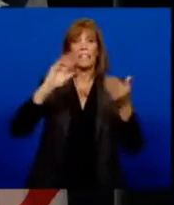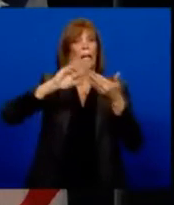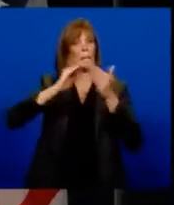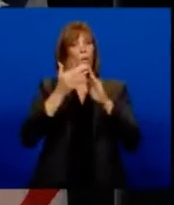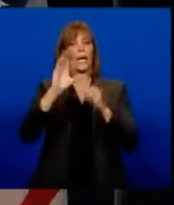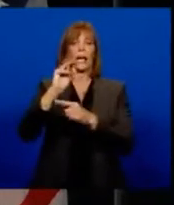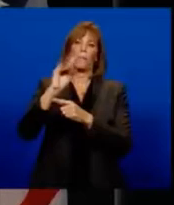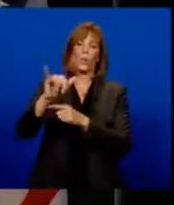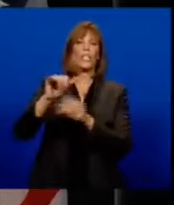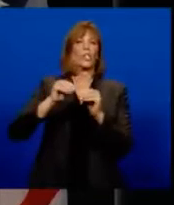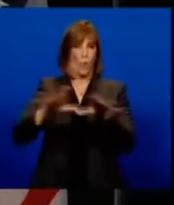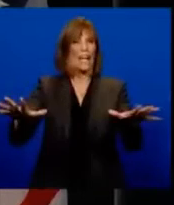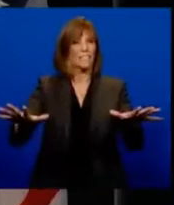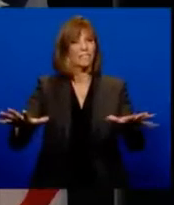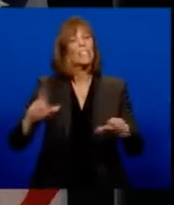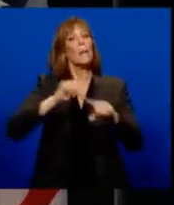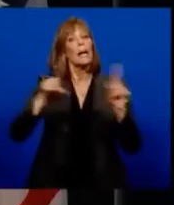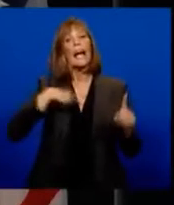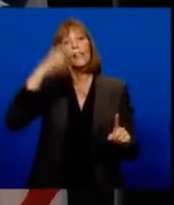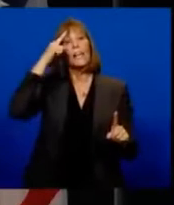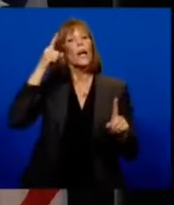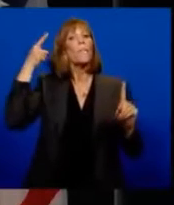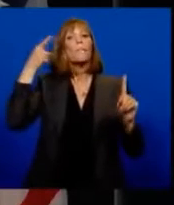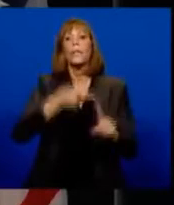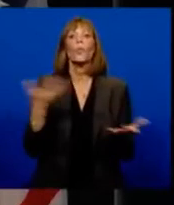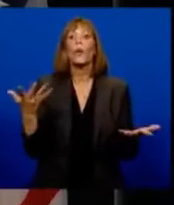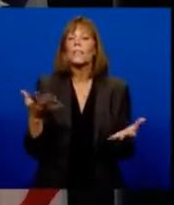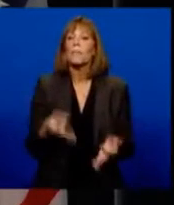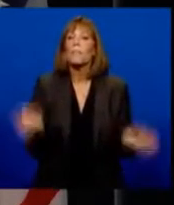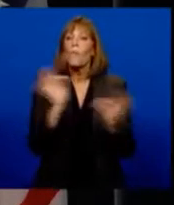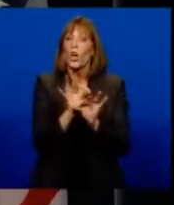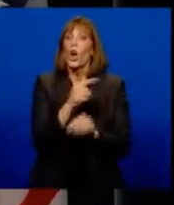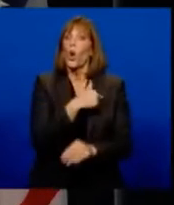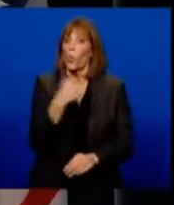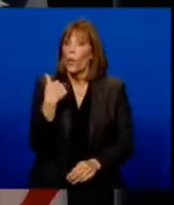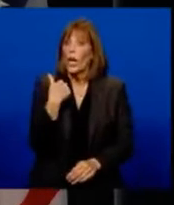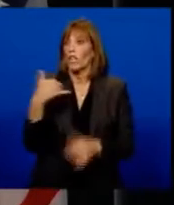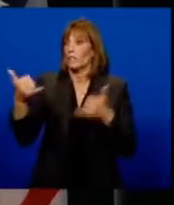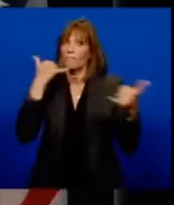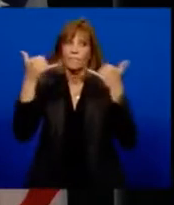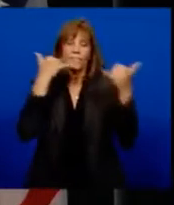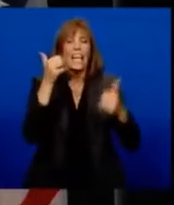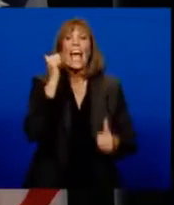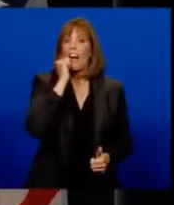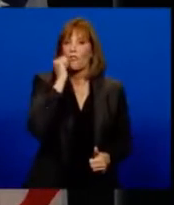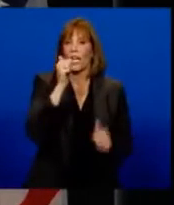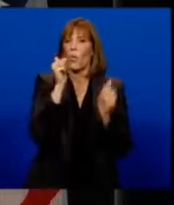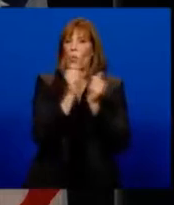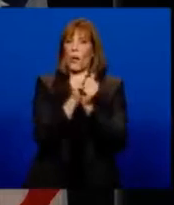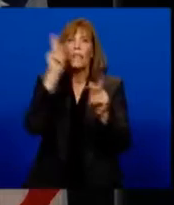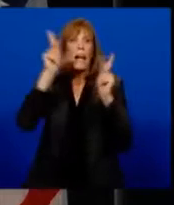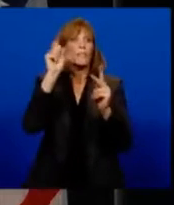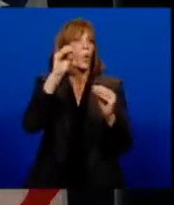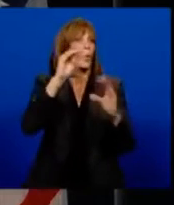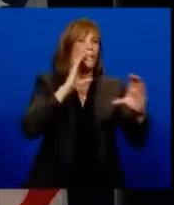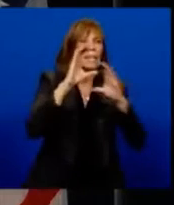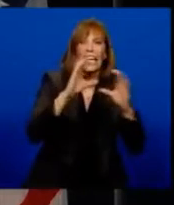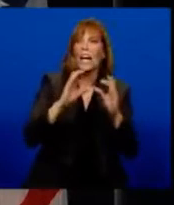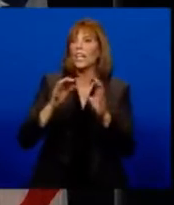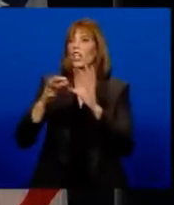spread. But I think, the main takeaway needs to be the team, we're on the phone every day with them. So the outreach and communication